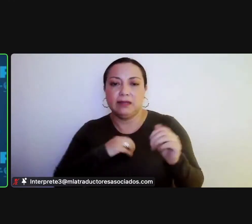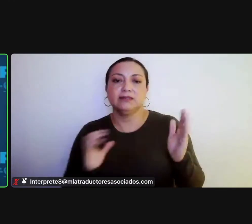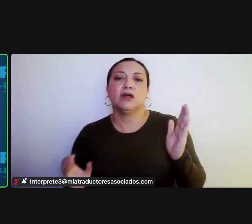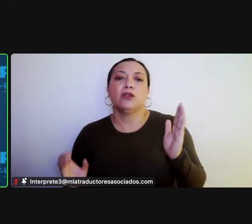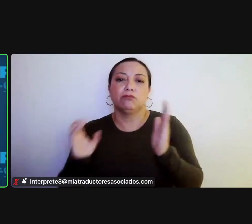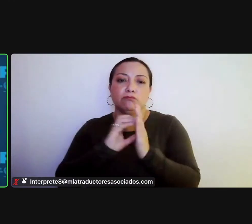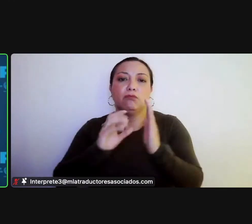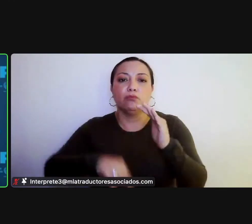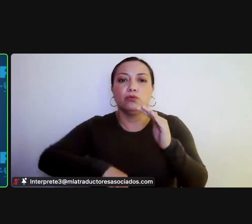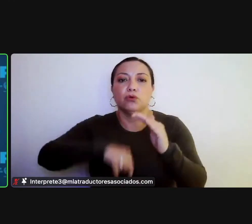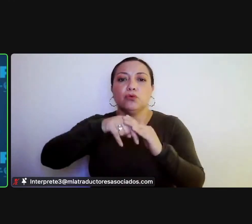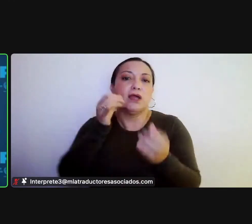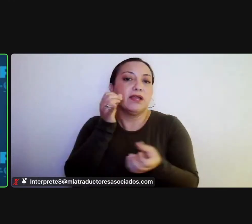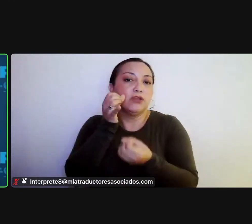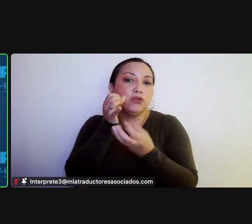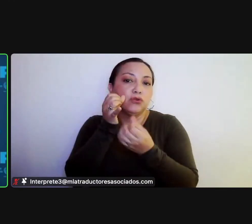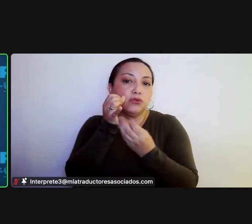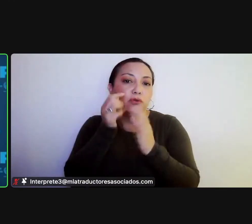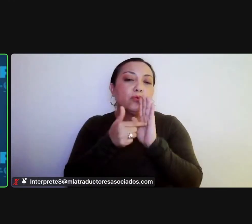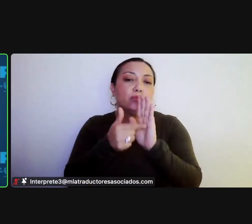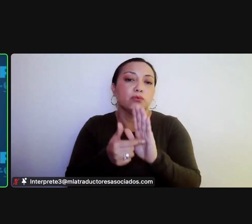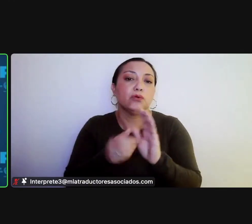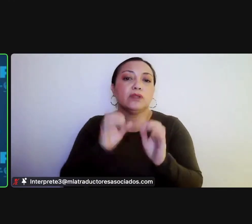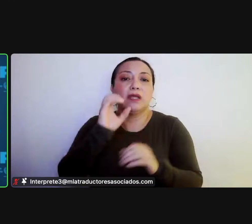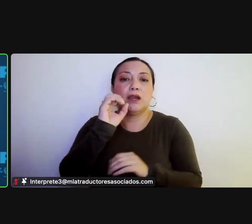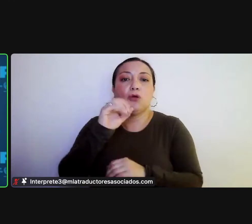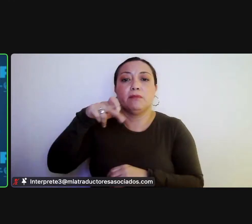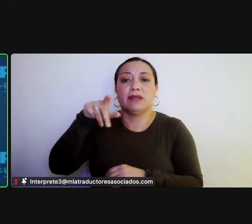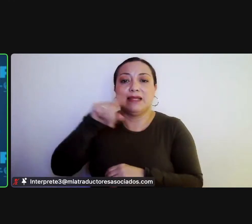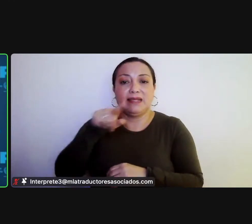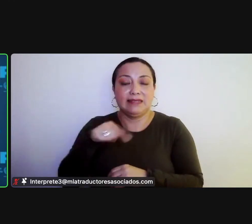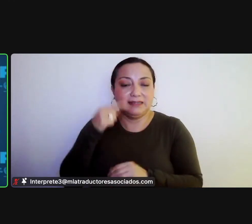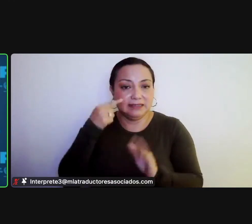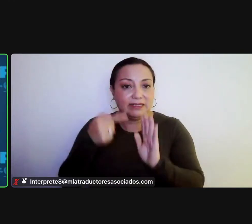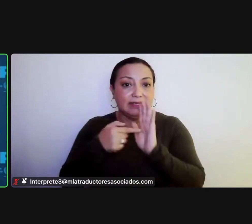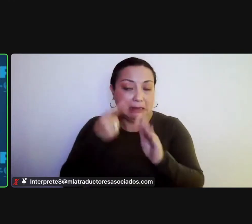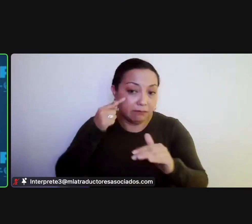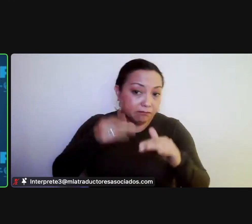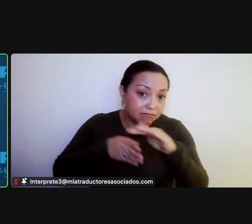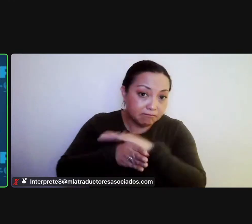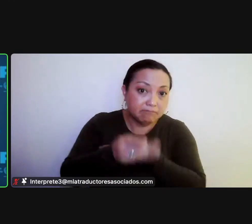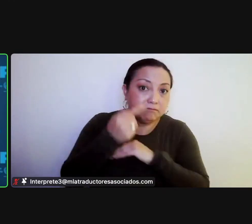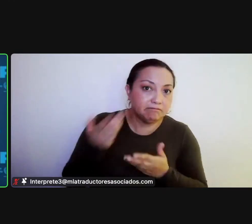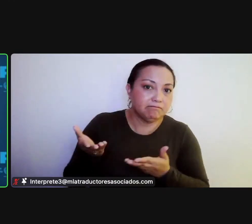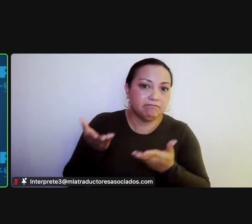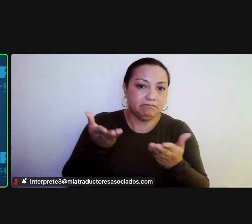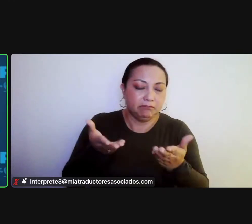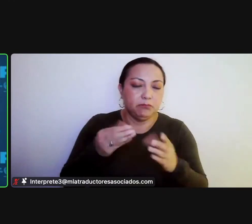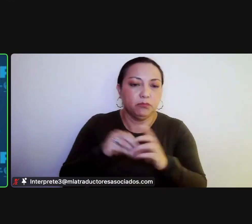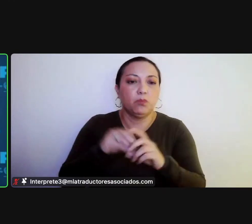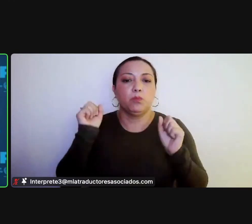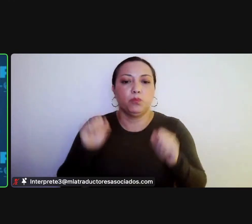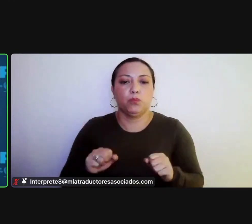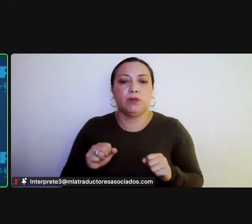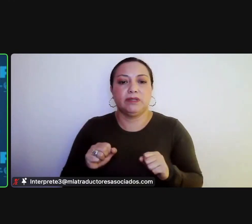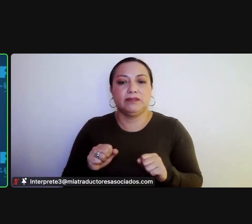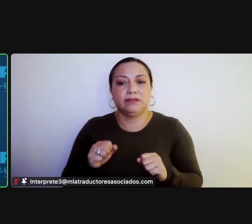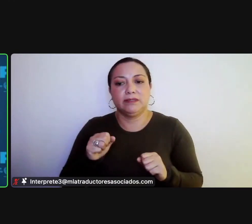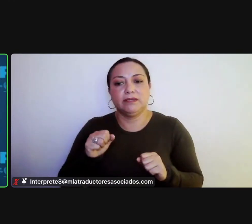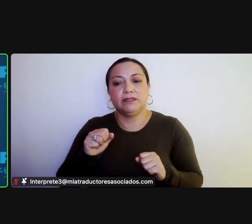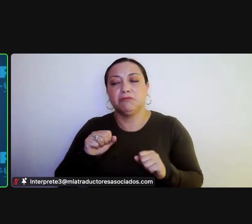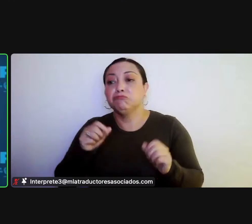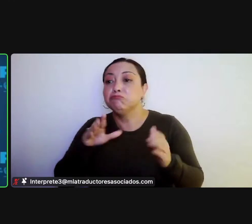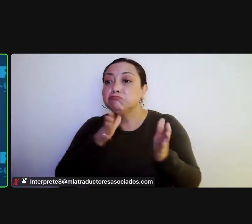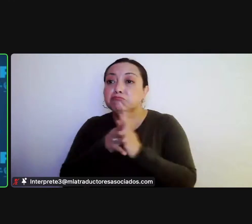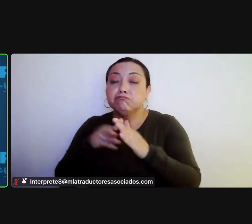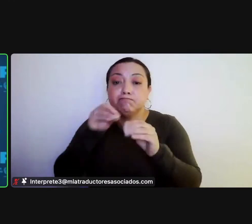repeated. These will be available on the host channel. We invite you to review it and to comment